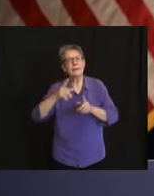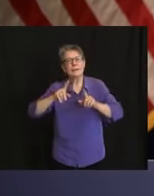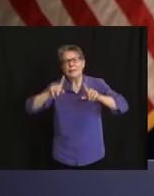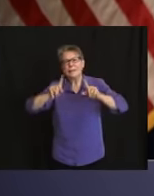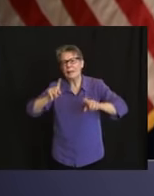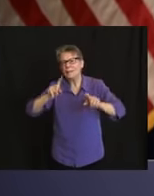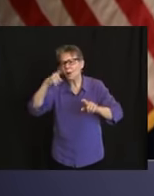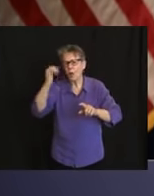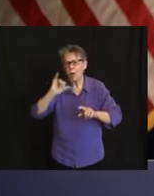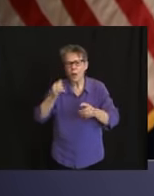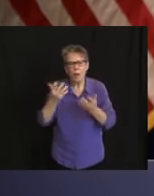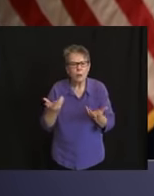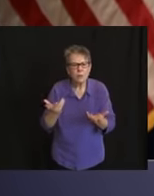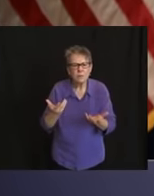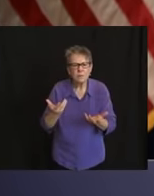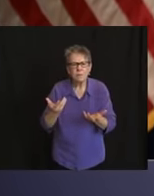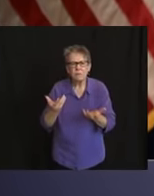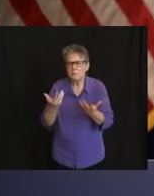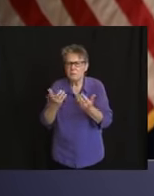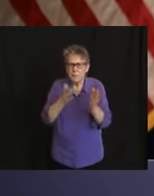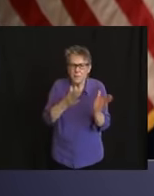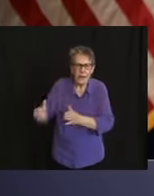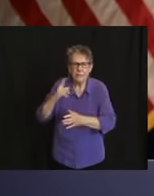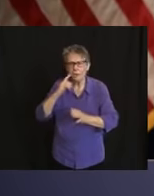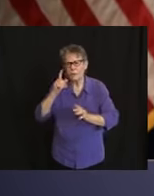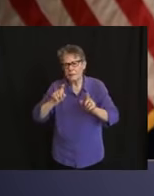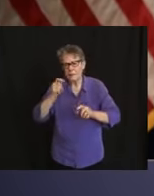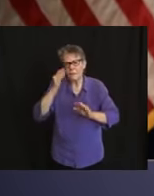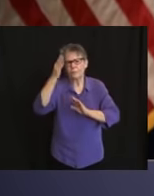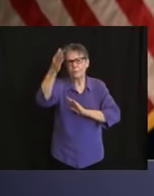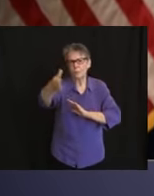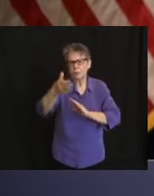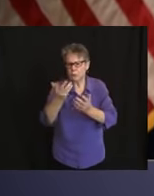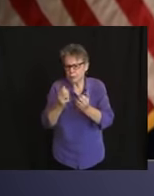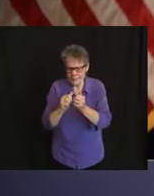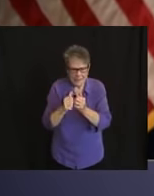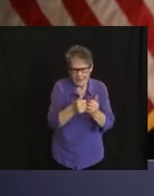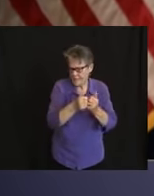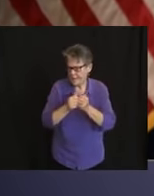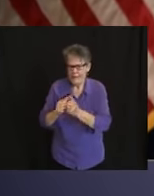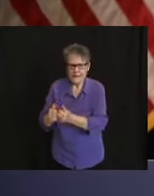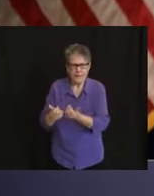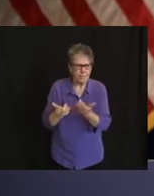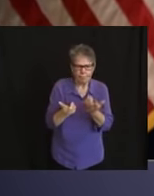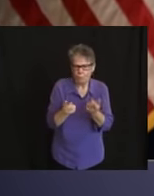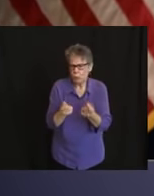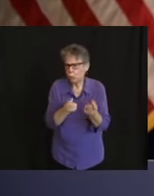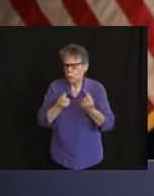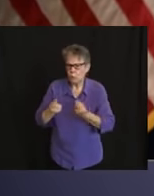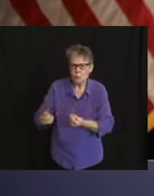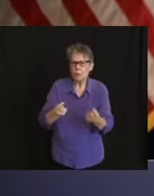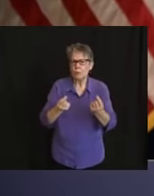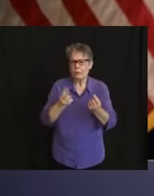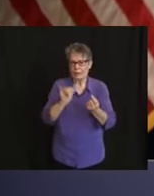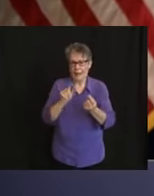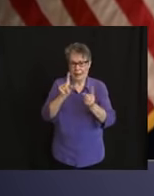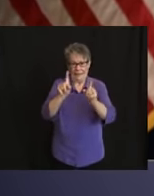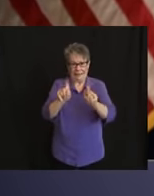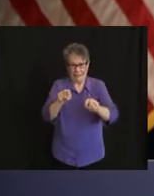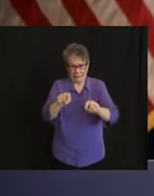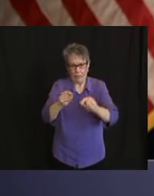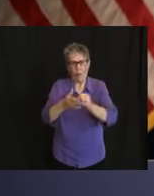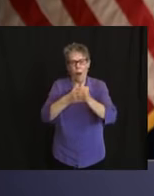sorry. I meant to say, the reason I answered, I meant to say it earlier, I forgot. So, on the nursing homes and the numbers